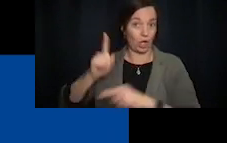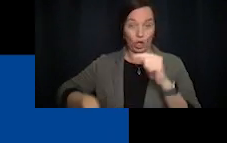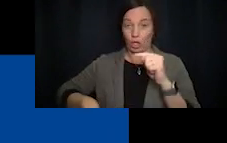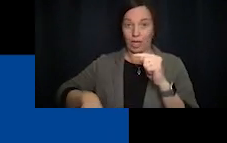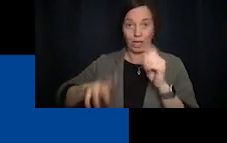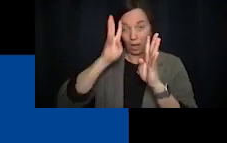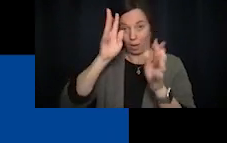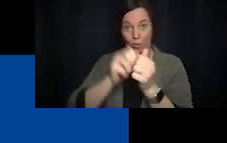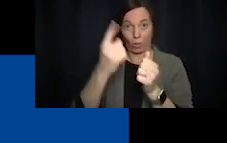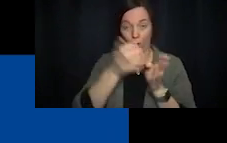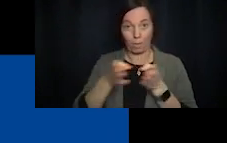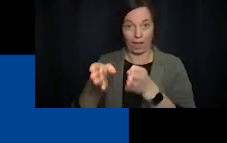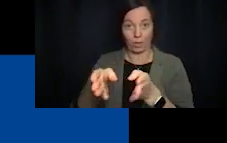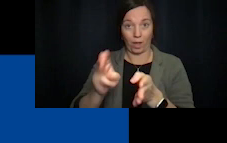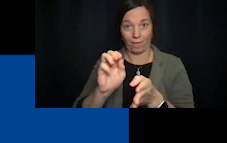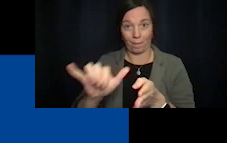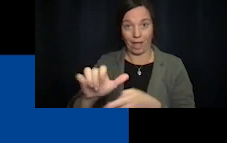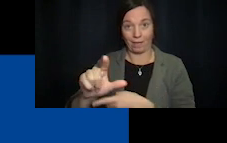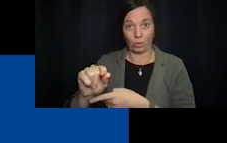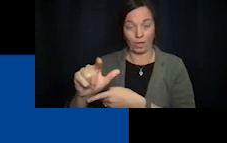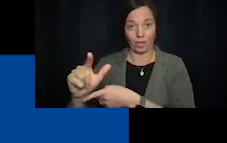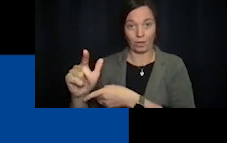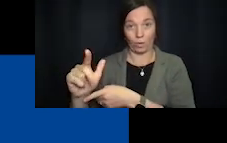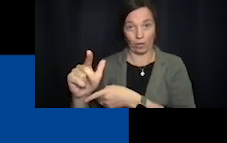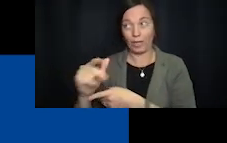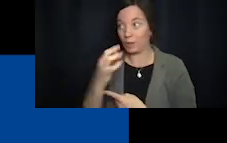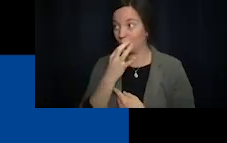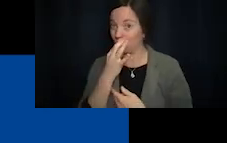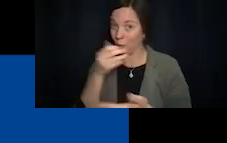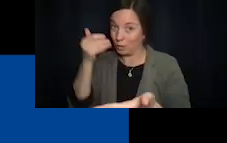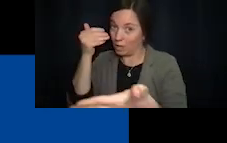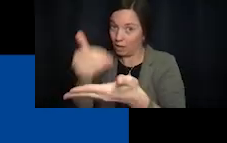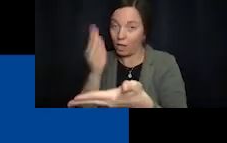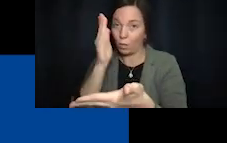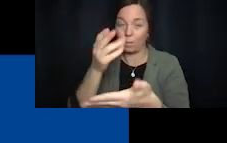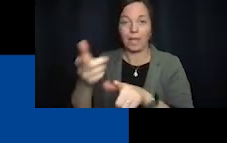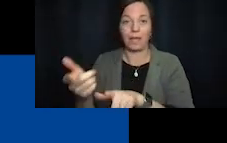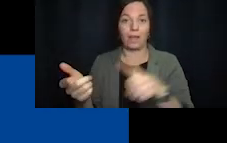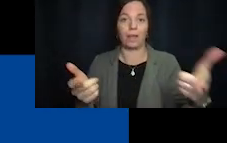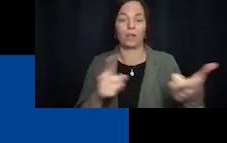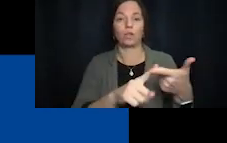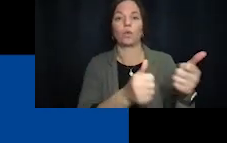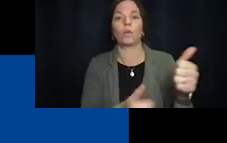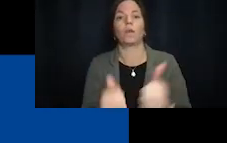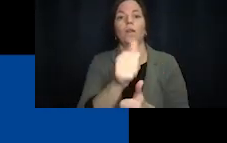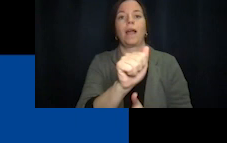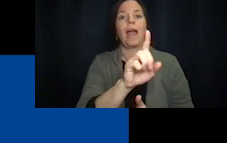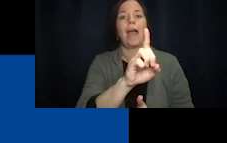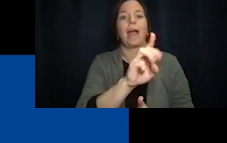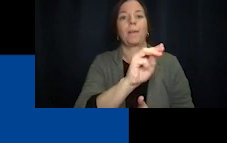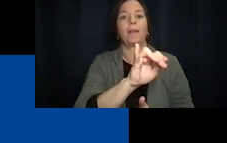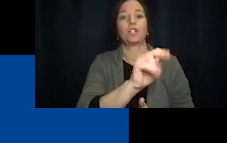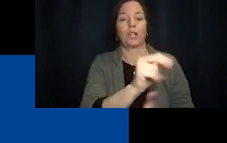pathway by May of 2023, so coming soon in our future here, it would be turned over to the administrative elements of our segments.